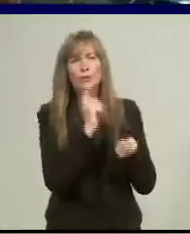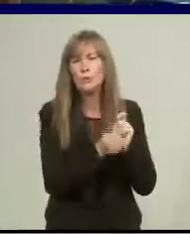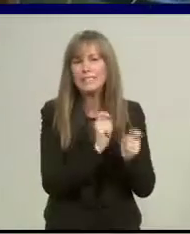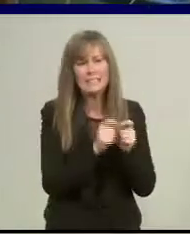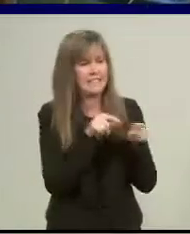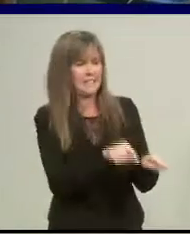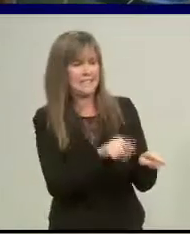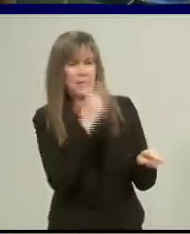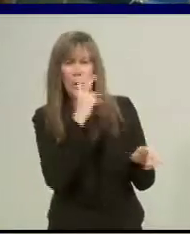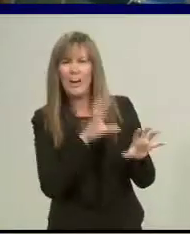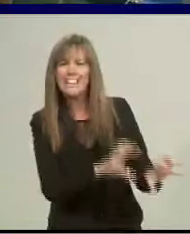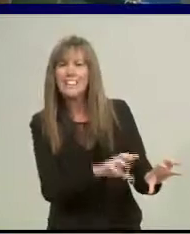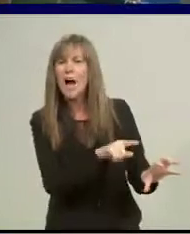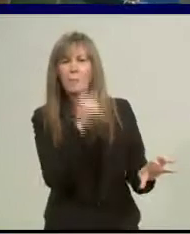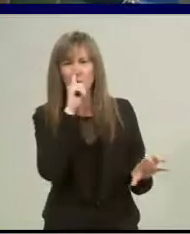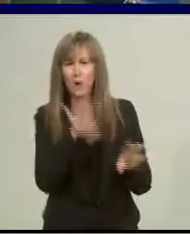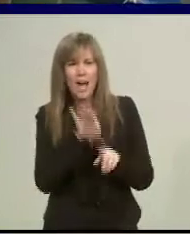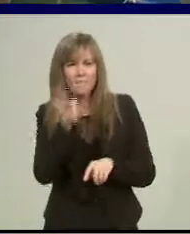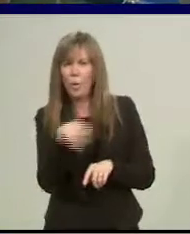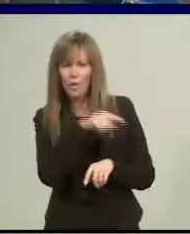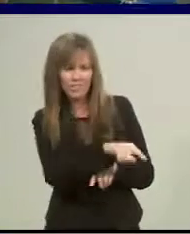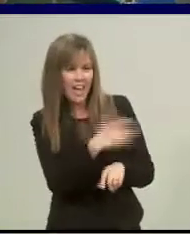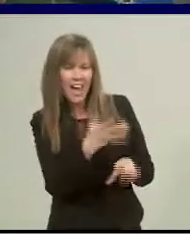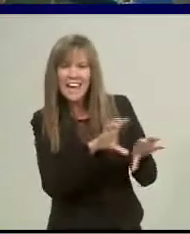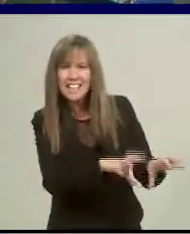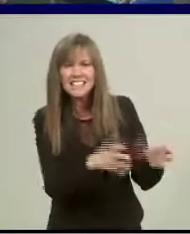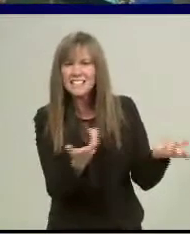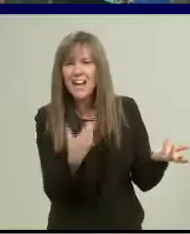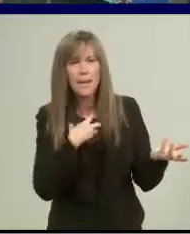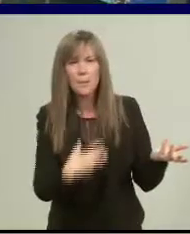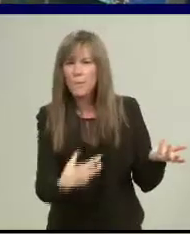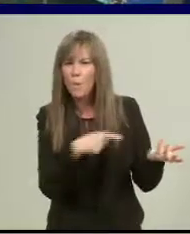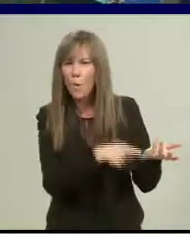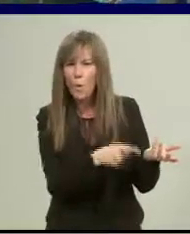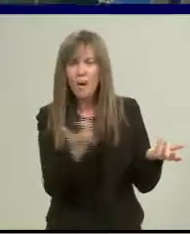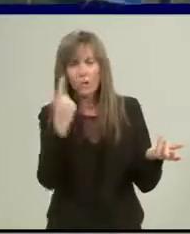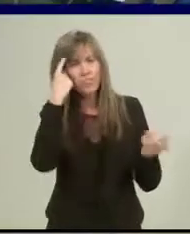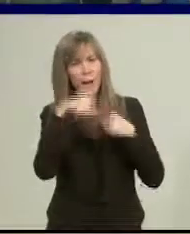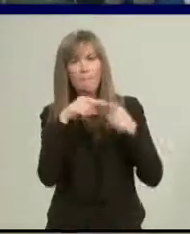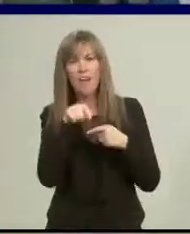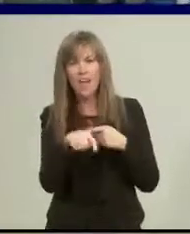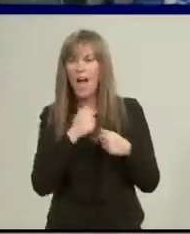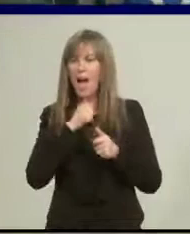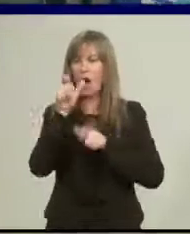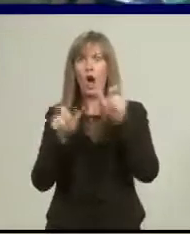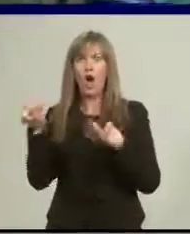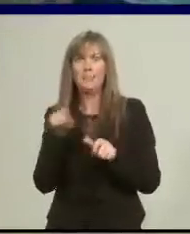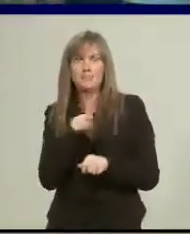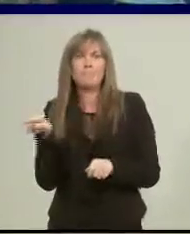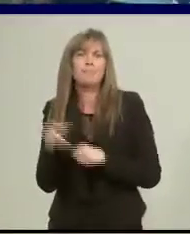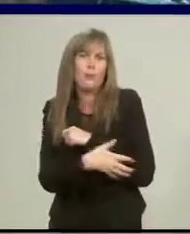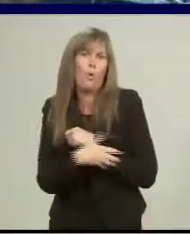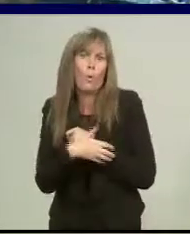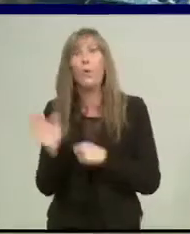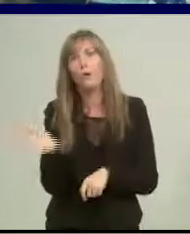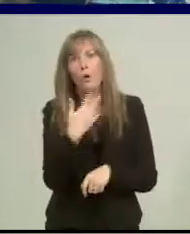that, but people can't afford those sort of heating anymore, so we need to think about that as well. Our clientele's often, you know, poor. We're